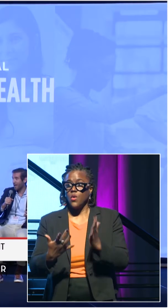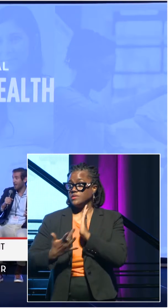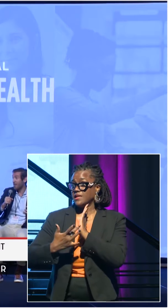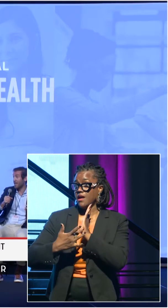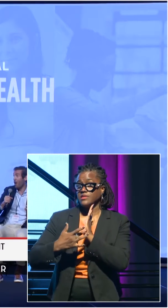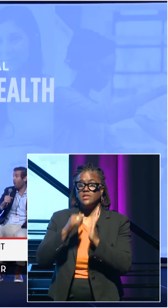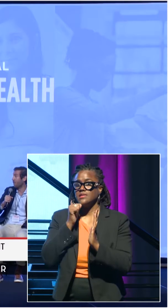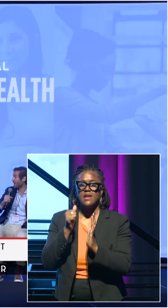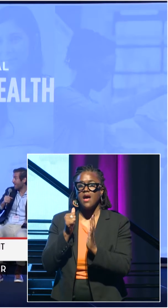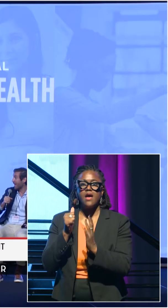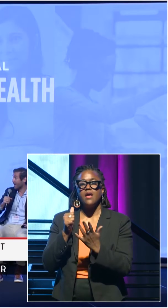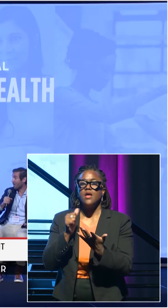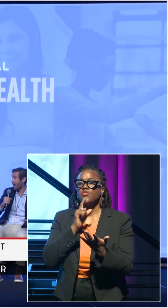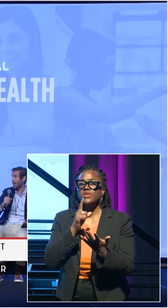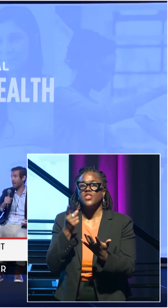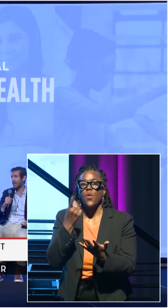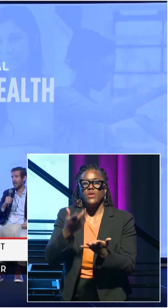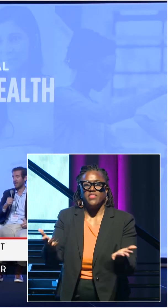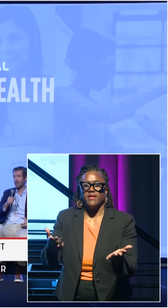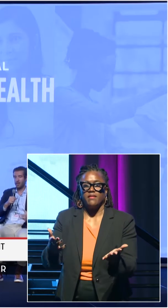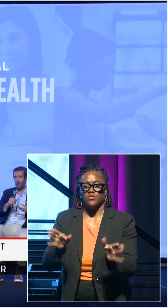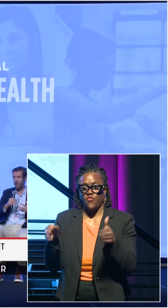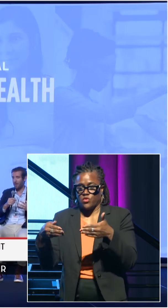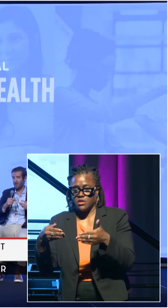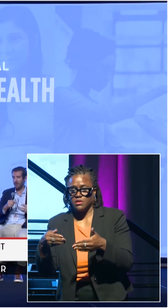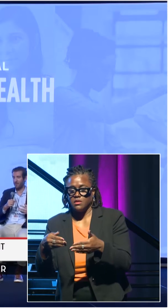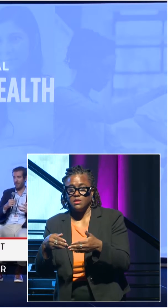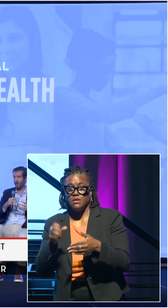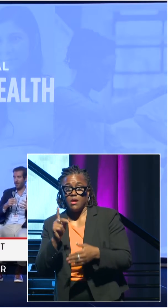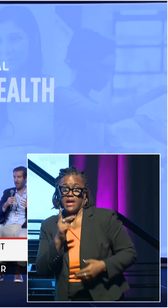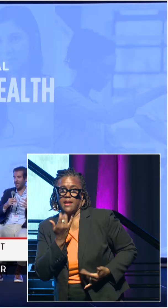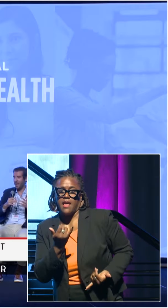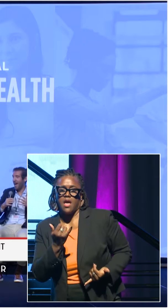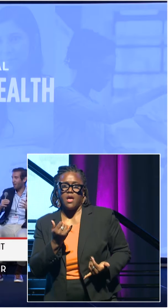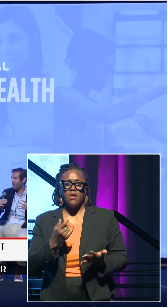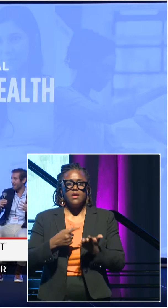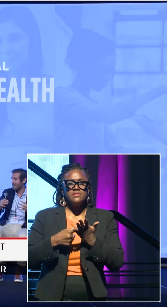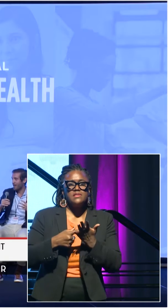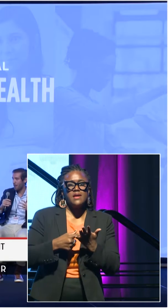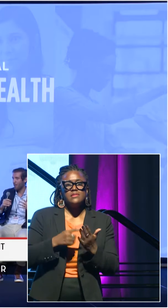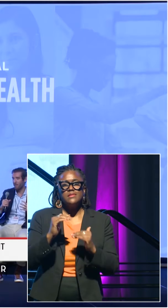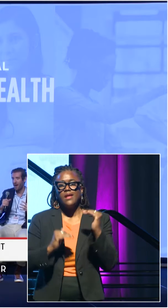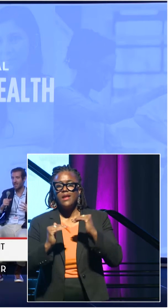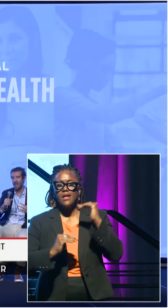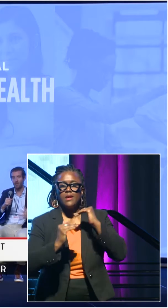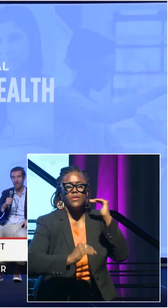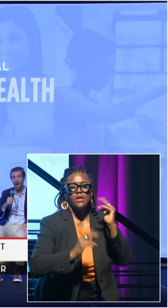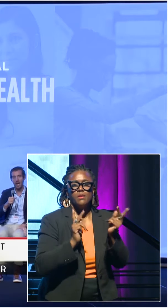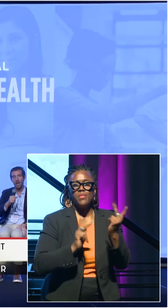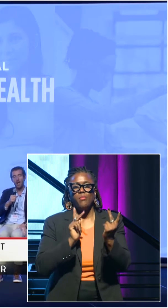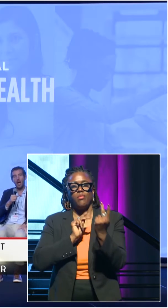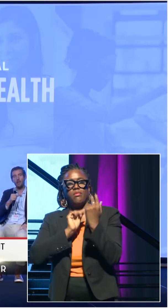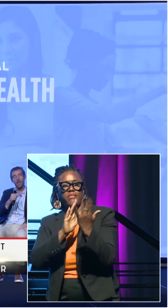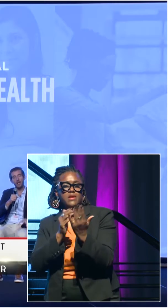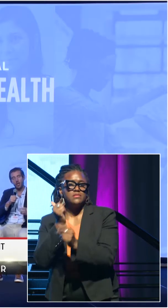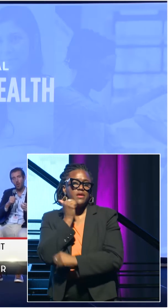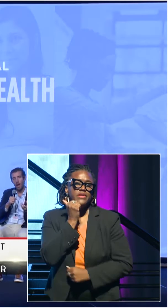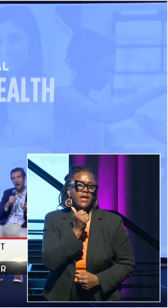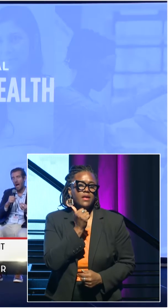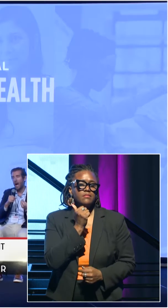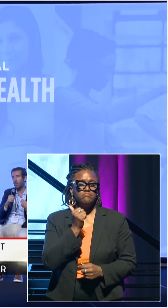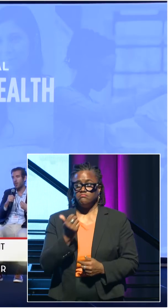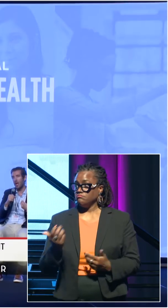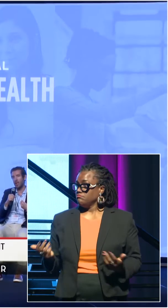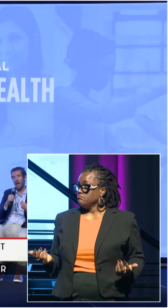technology is not going to be the only thing, right? I mean, talk about the inequities that people face every day. And